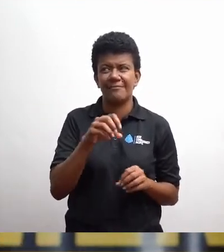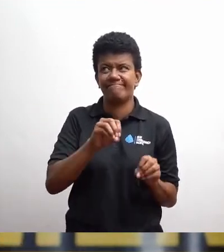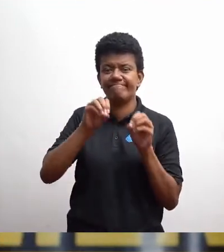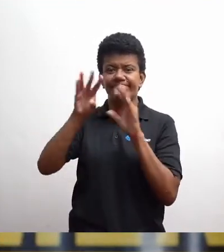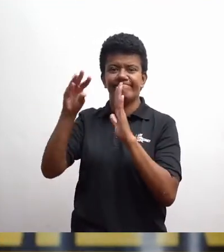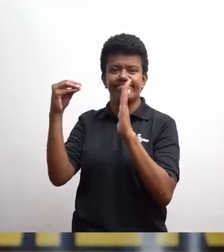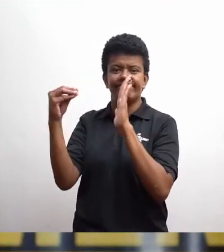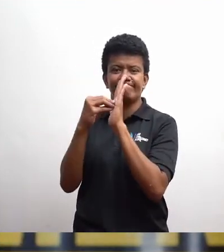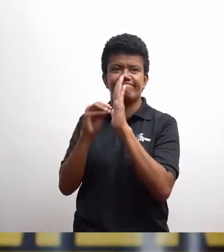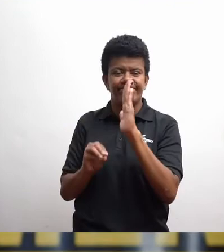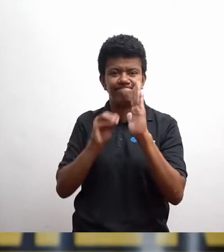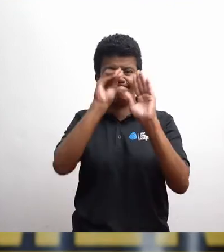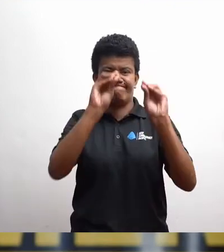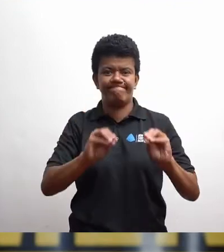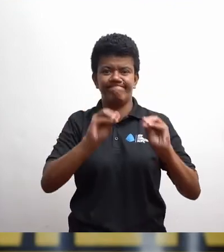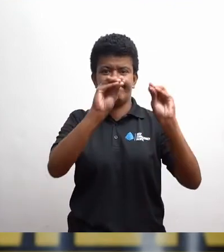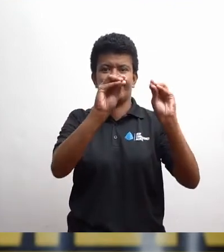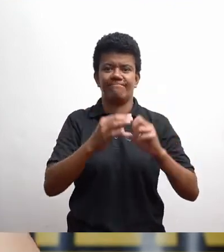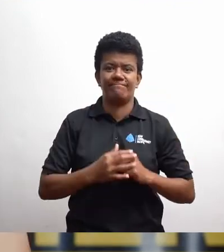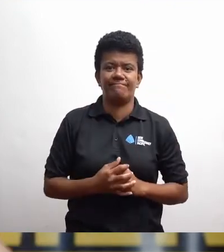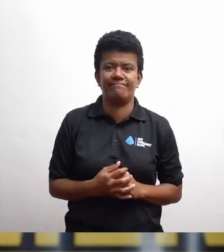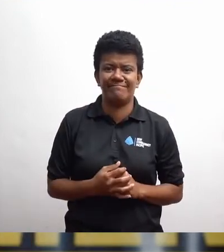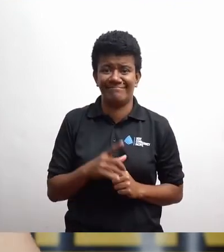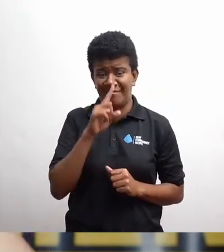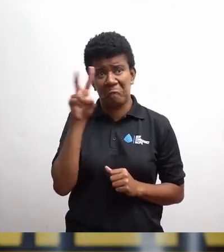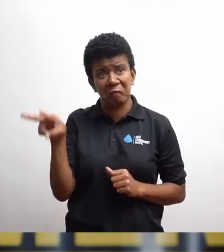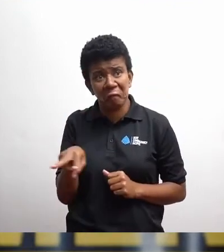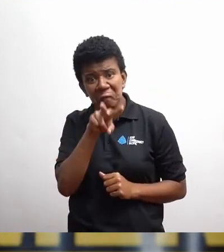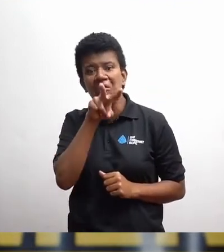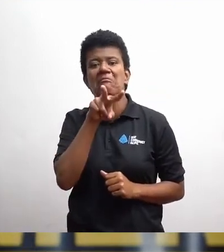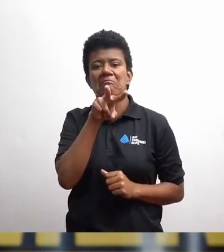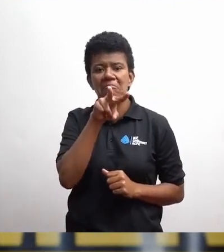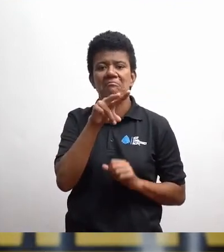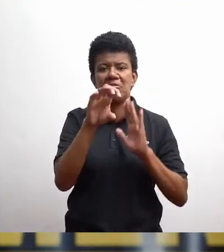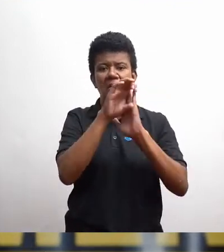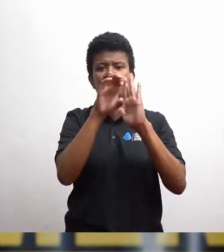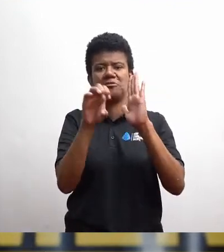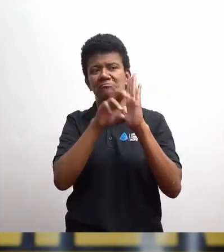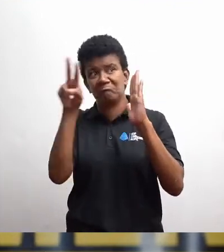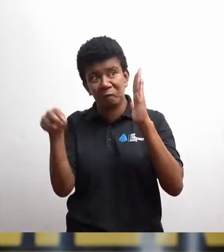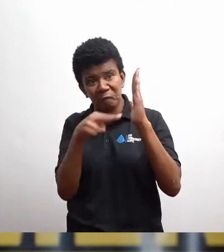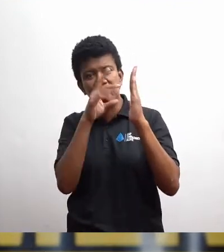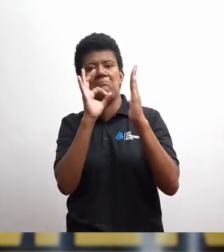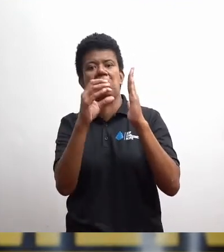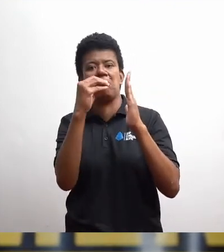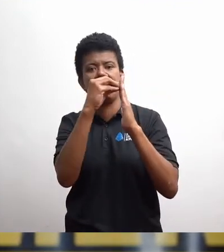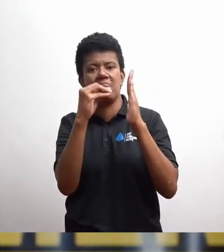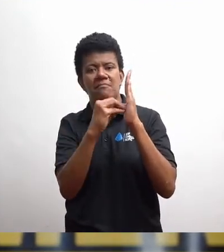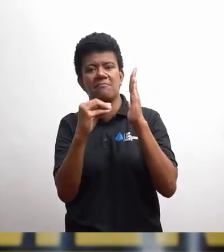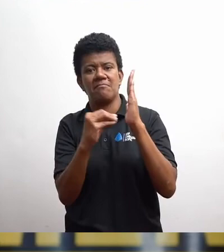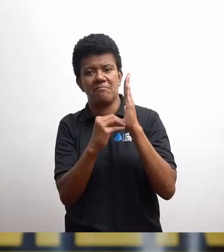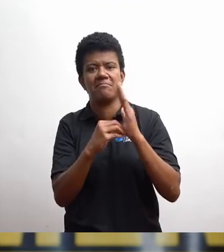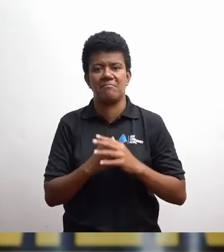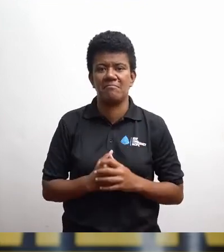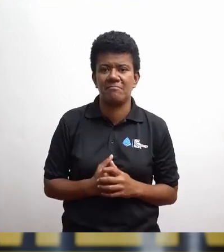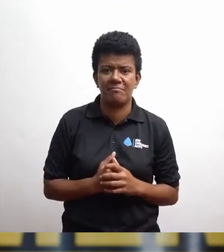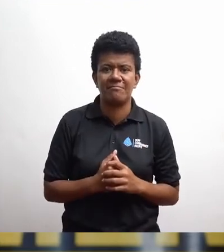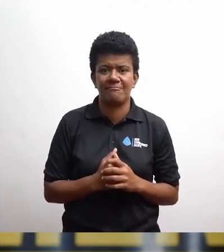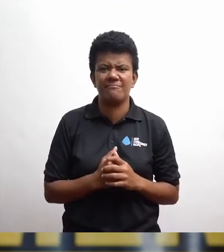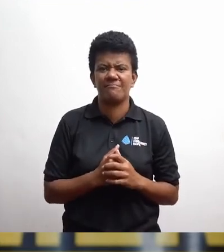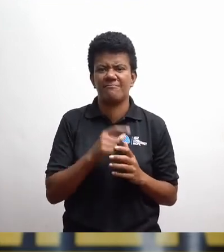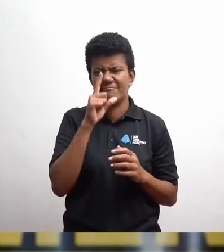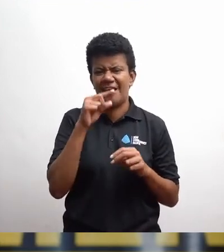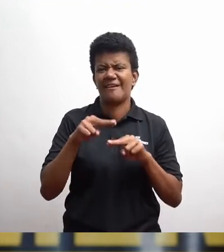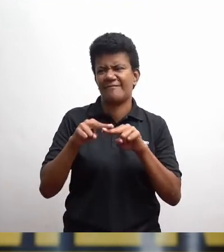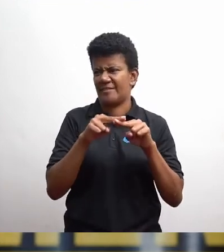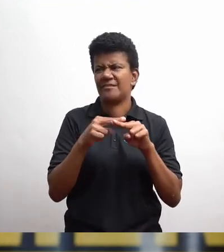shifted, so that we can say we are truly in line with the Constitution, right? So that's what we can say, is that things are changing, but not